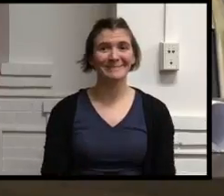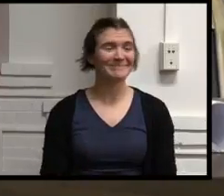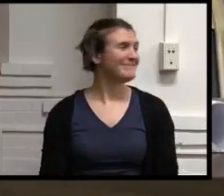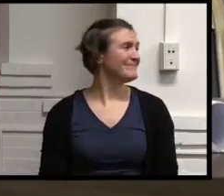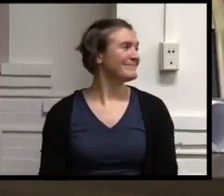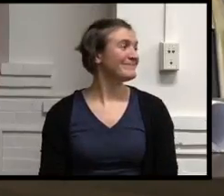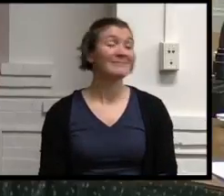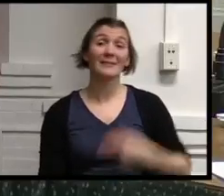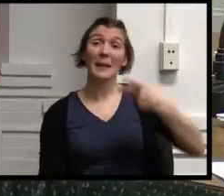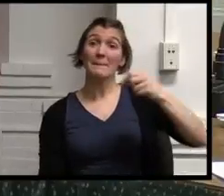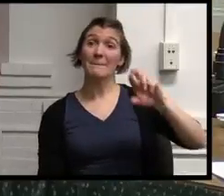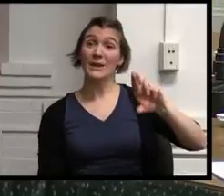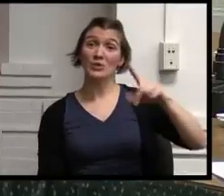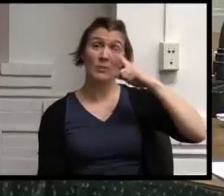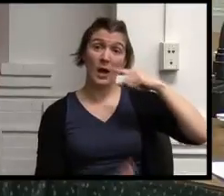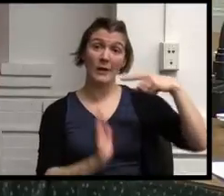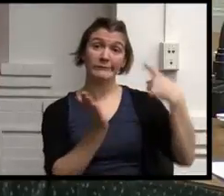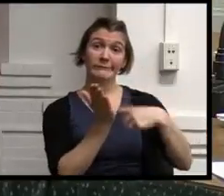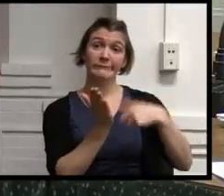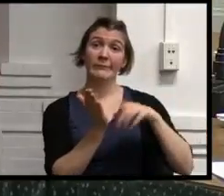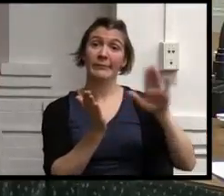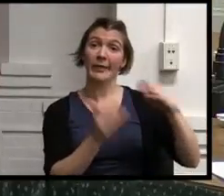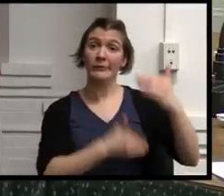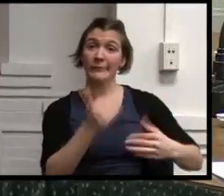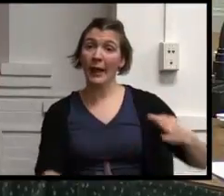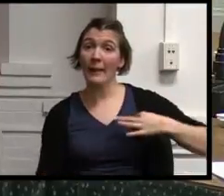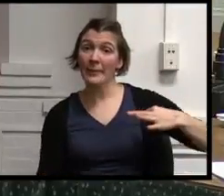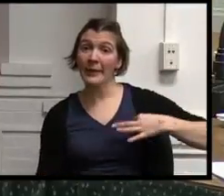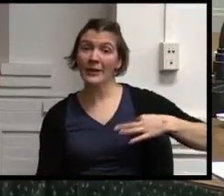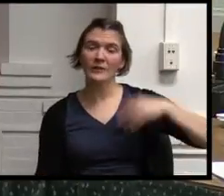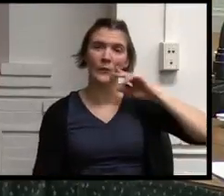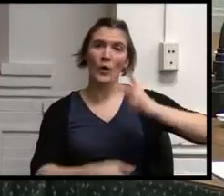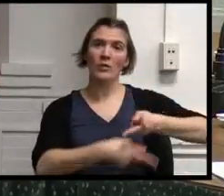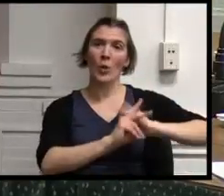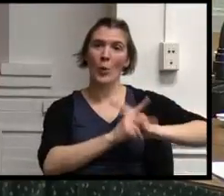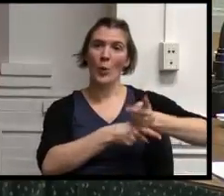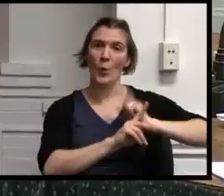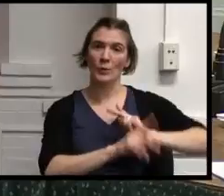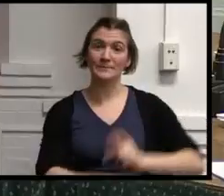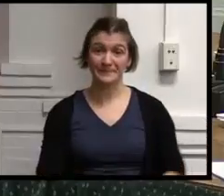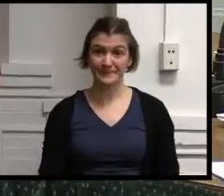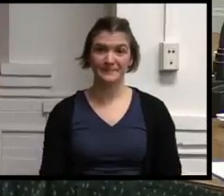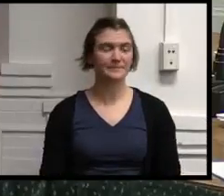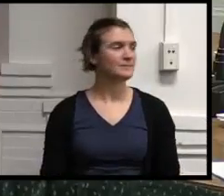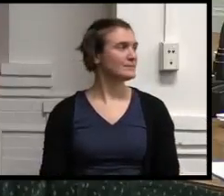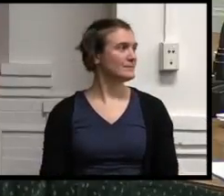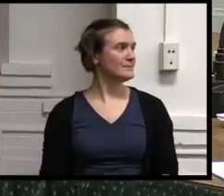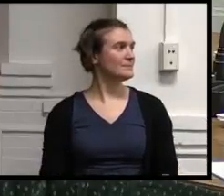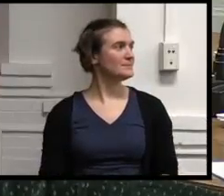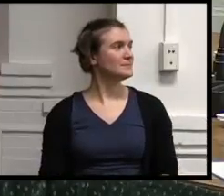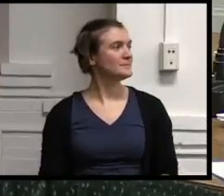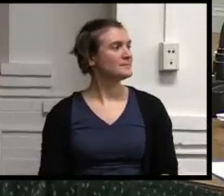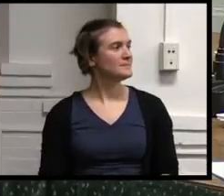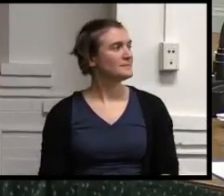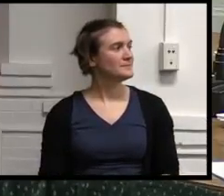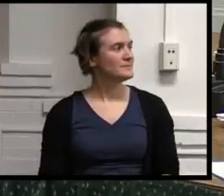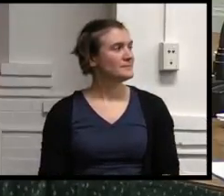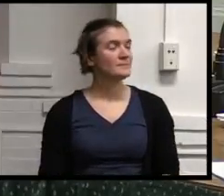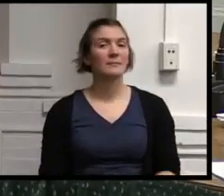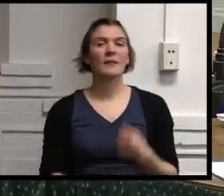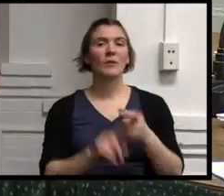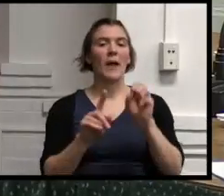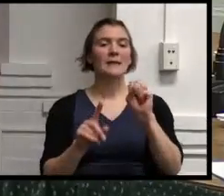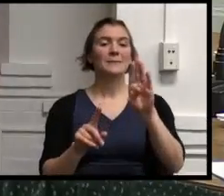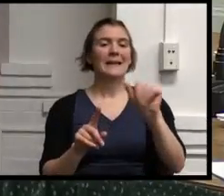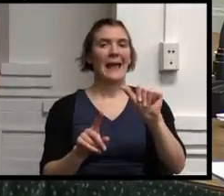Peter, if you could talk through the process for the consideration, vetting, and the approval of the Small Business Assistance Program